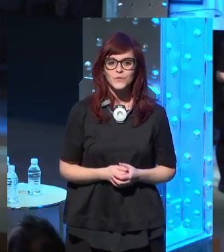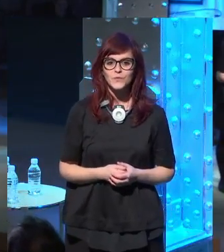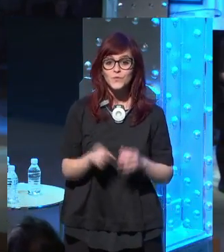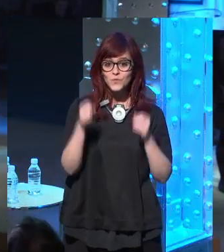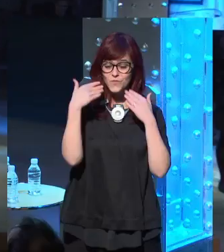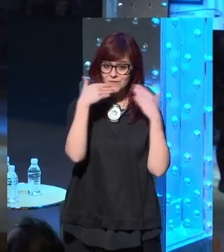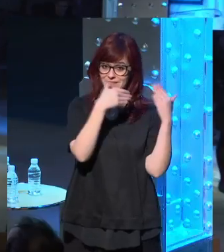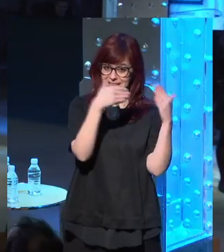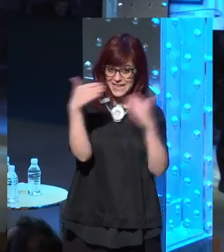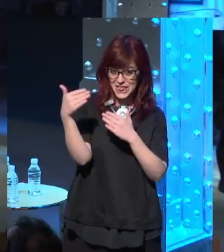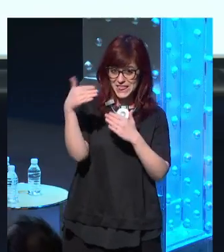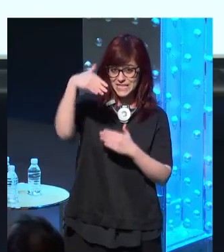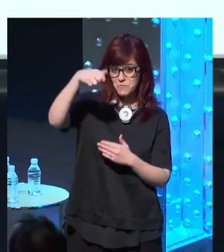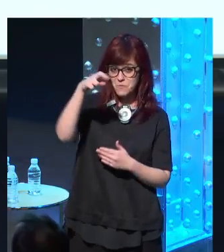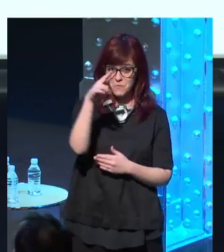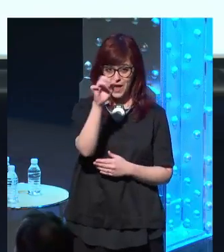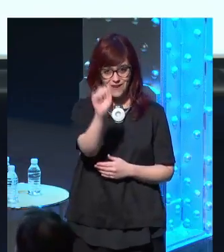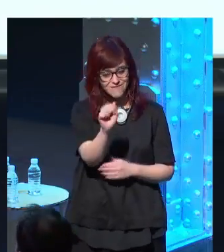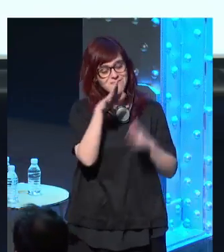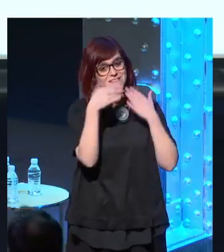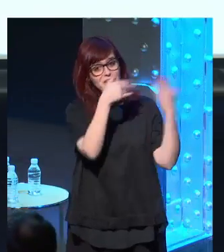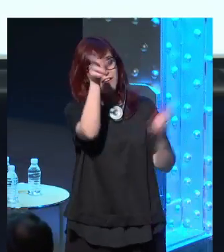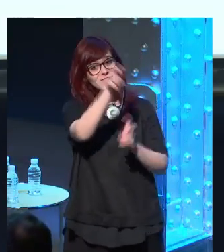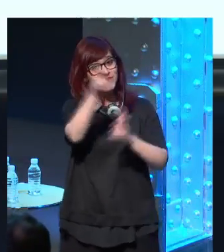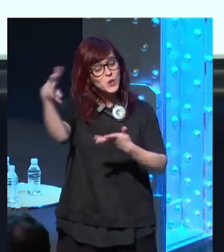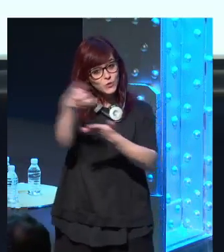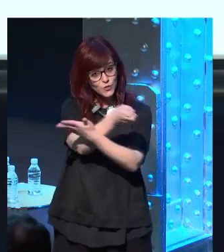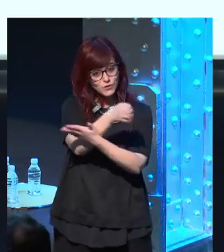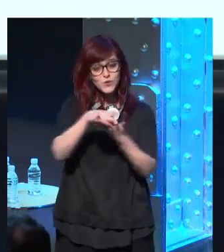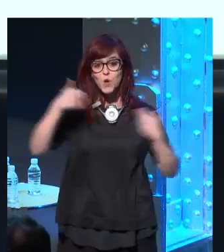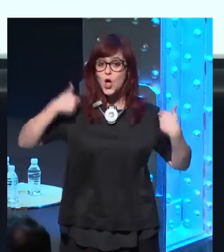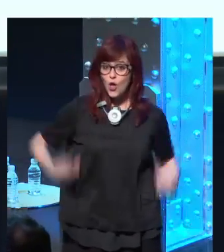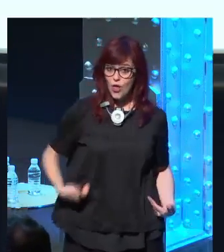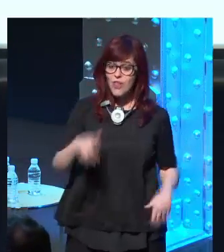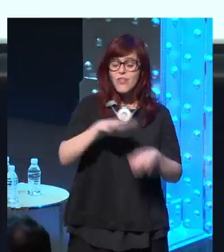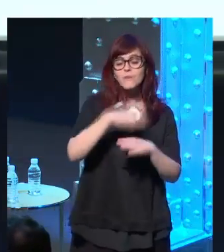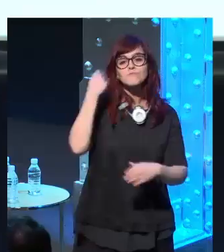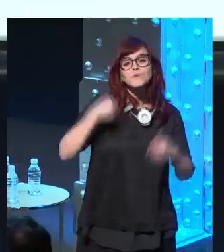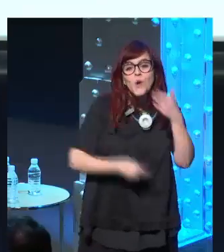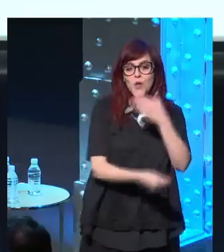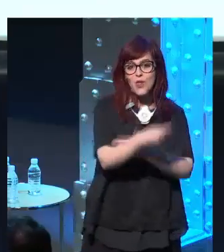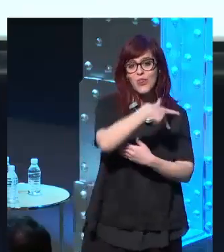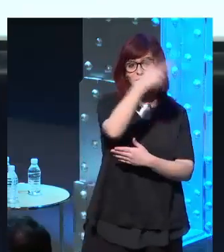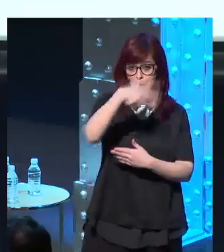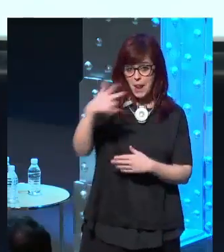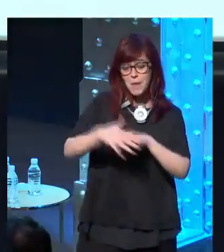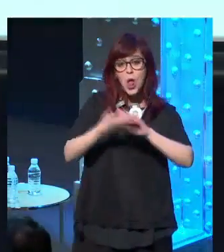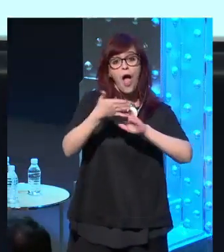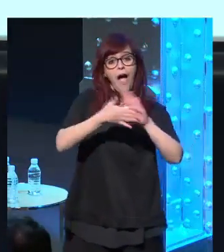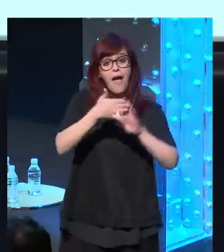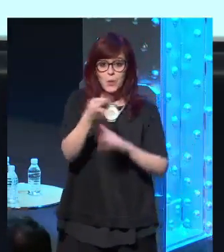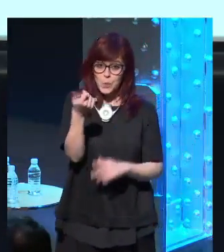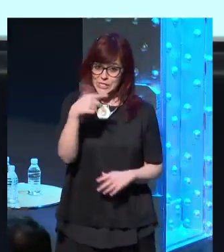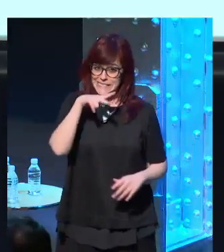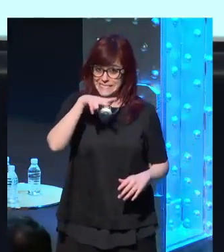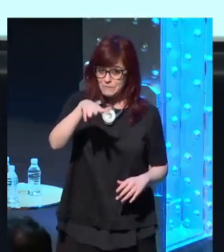Gracias, Marta, y gracias a todos para venir. Thank you everybody for coming. I'm from Denmark, but I